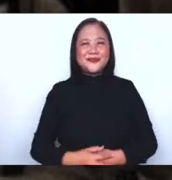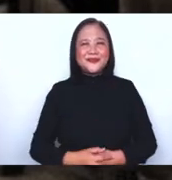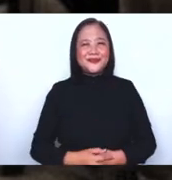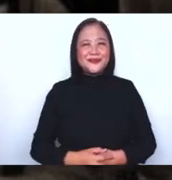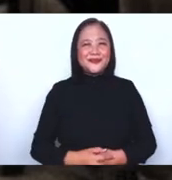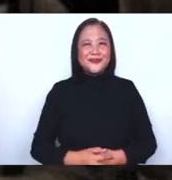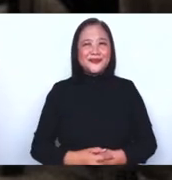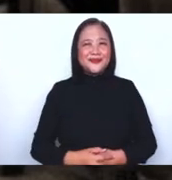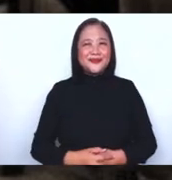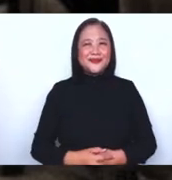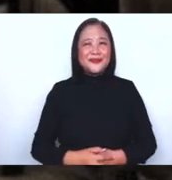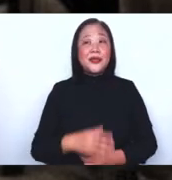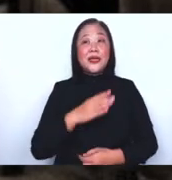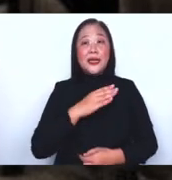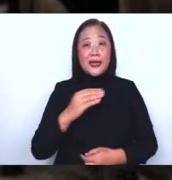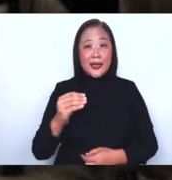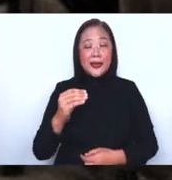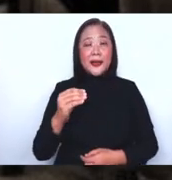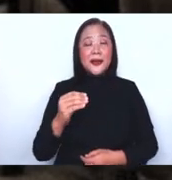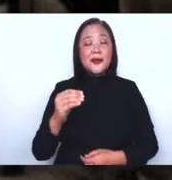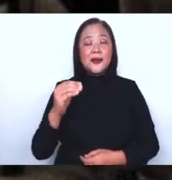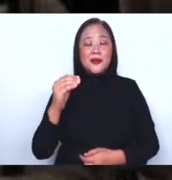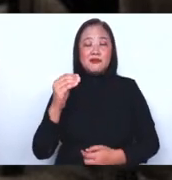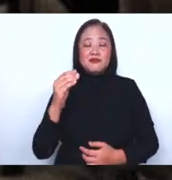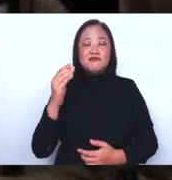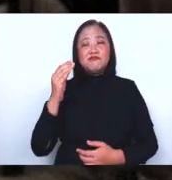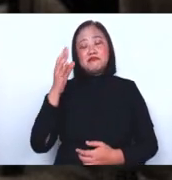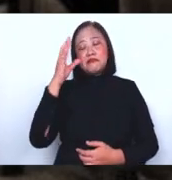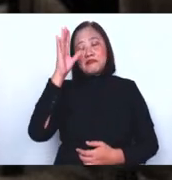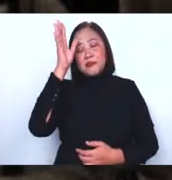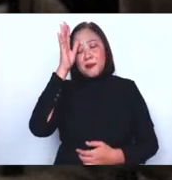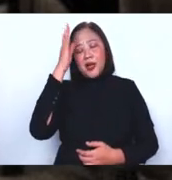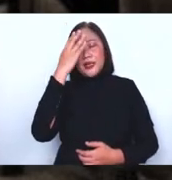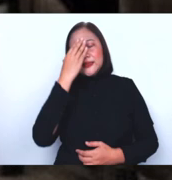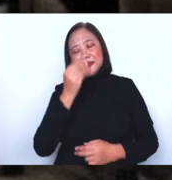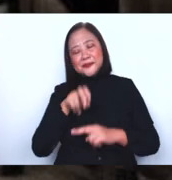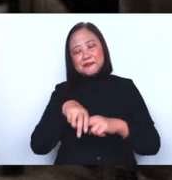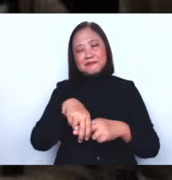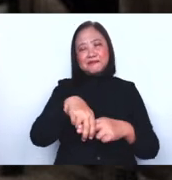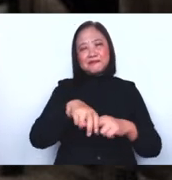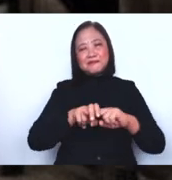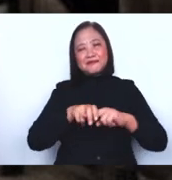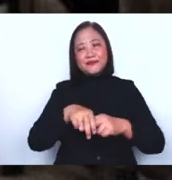And then Papa would fall asleep in his chair, and we would go up and do the cooking.